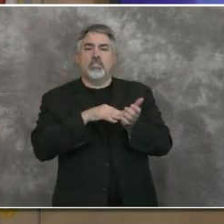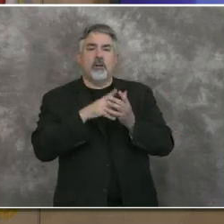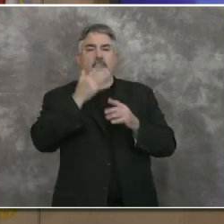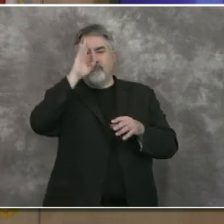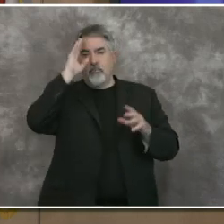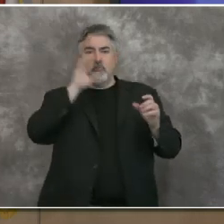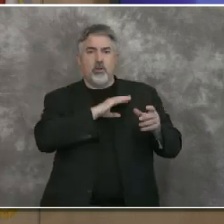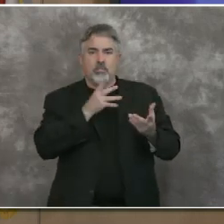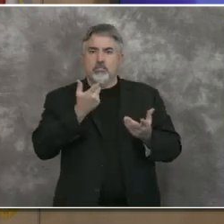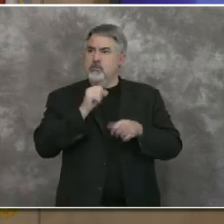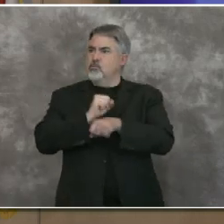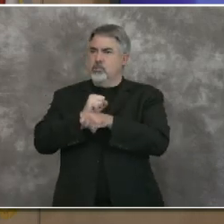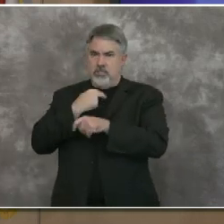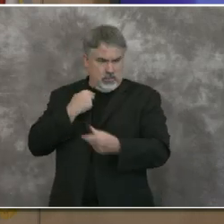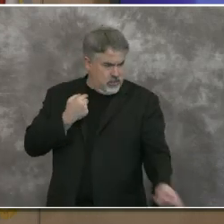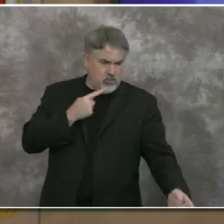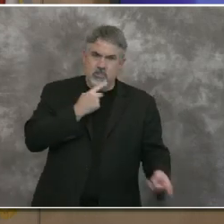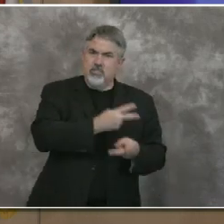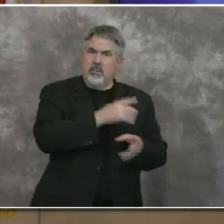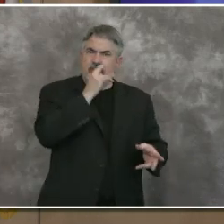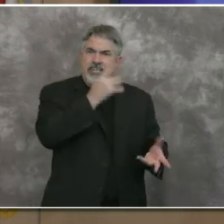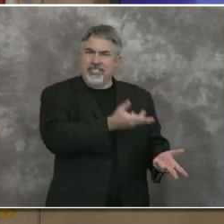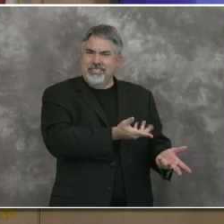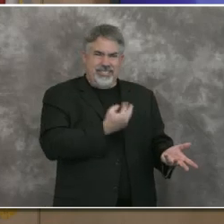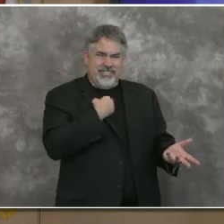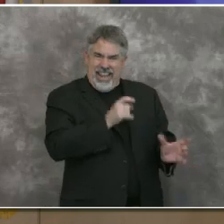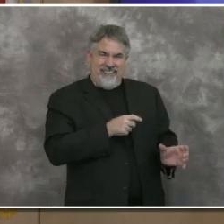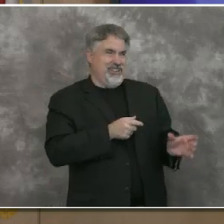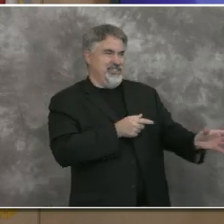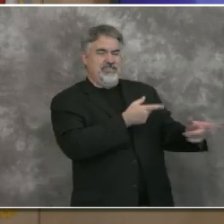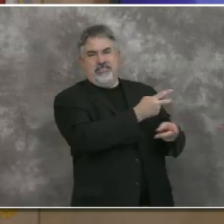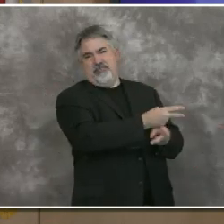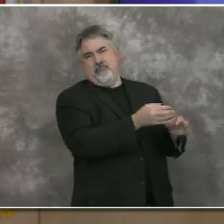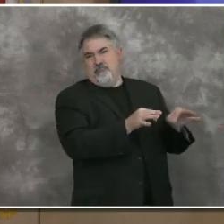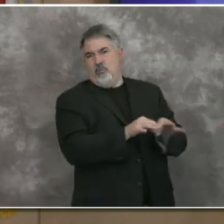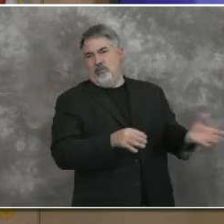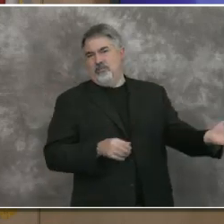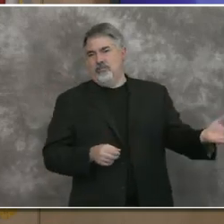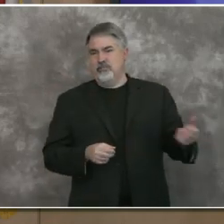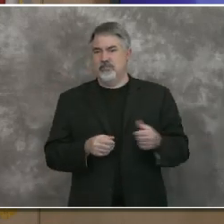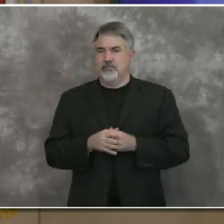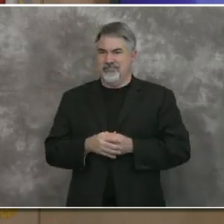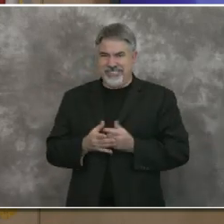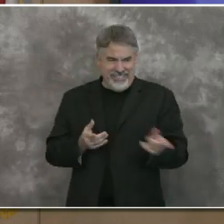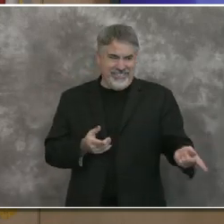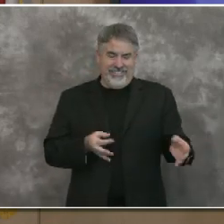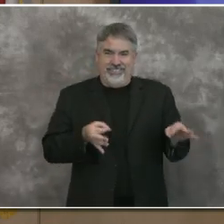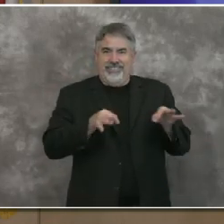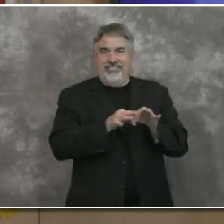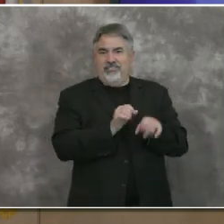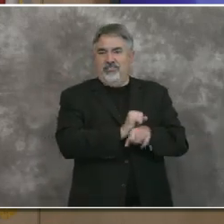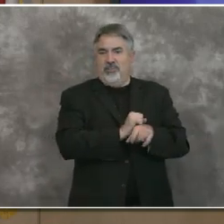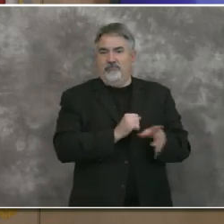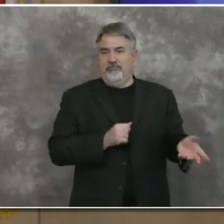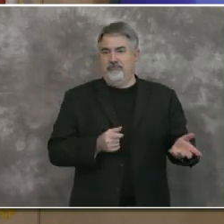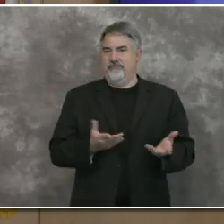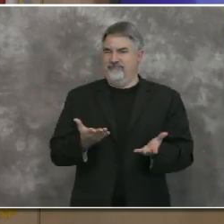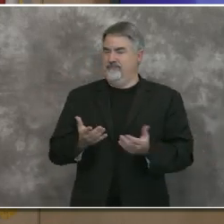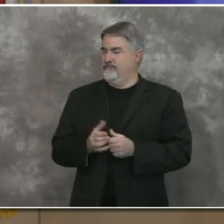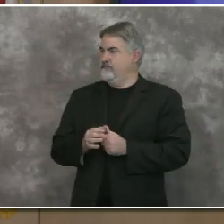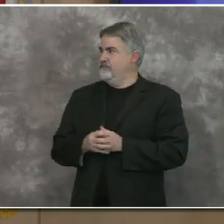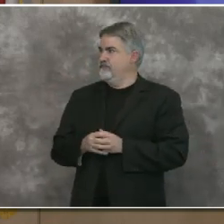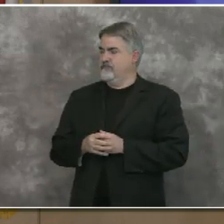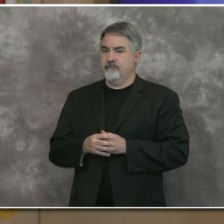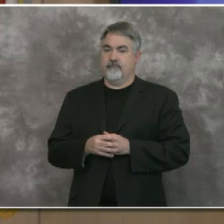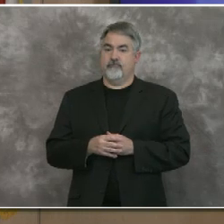to be able to go to work without having the availability or opportunity for childcare. And so it is an essential component of everything that we